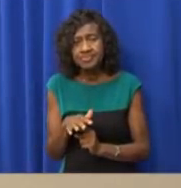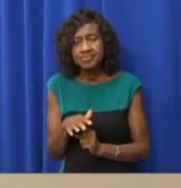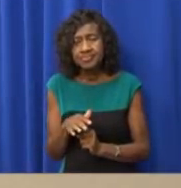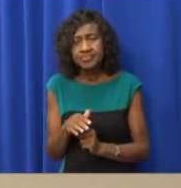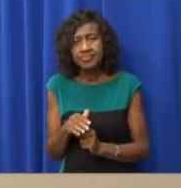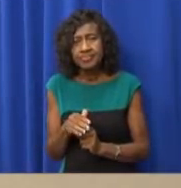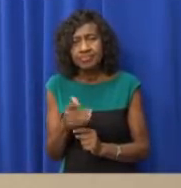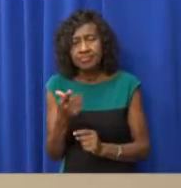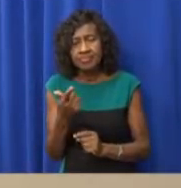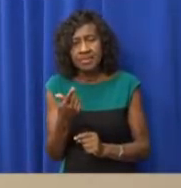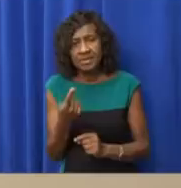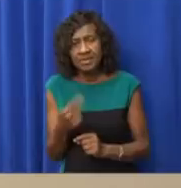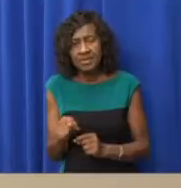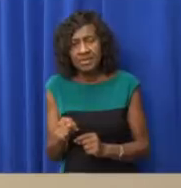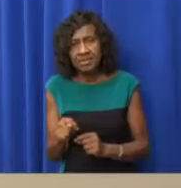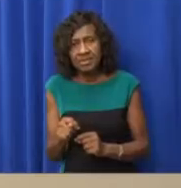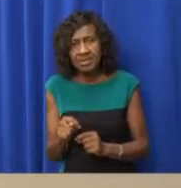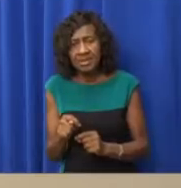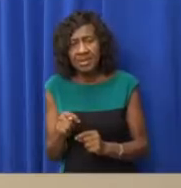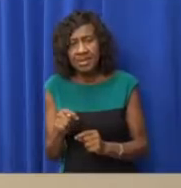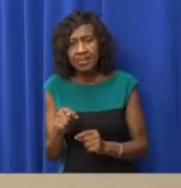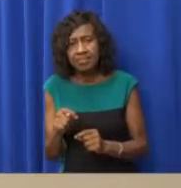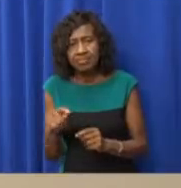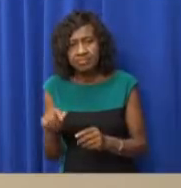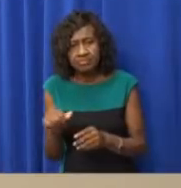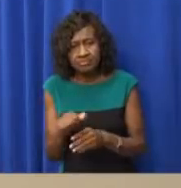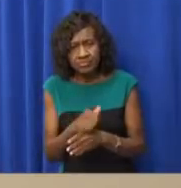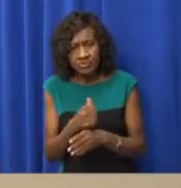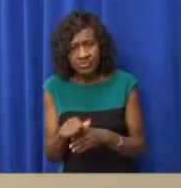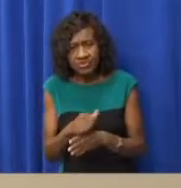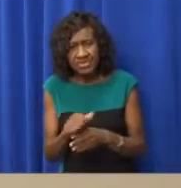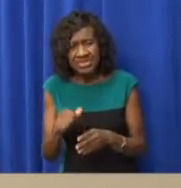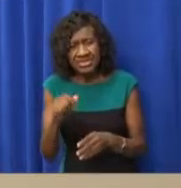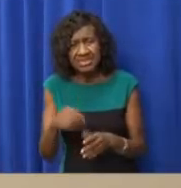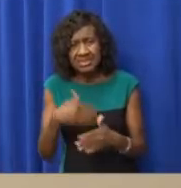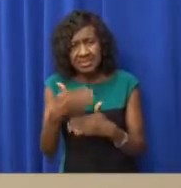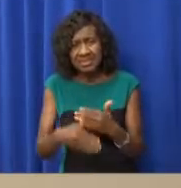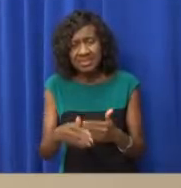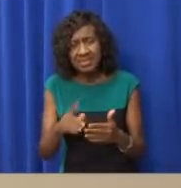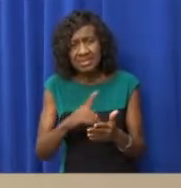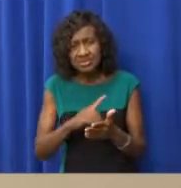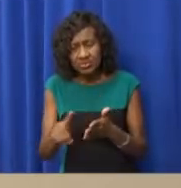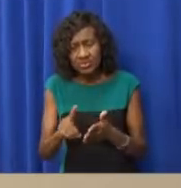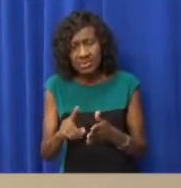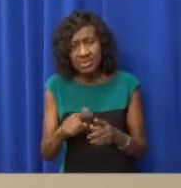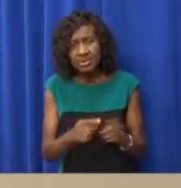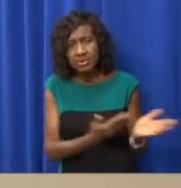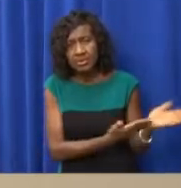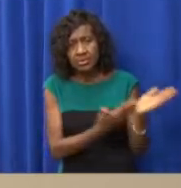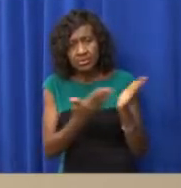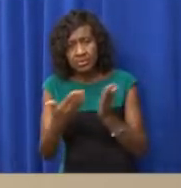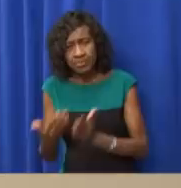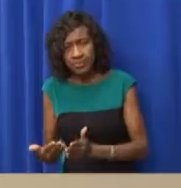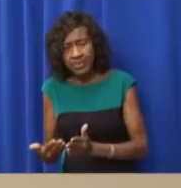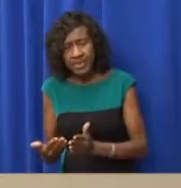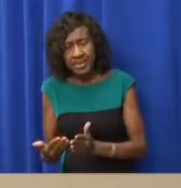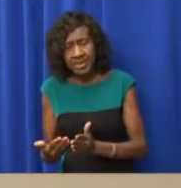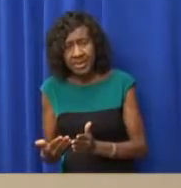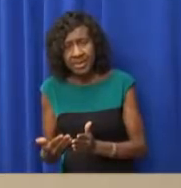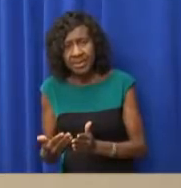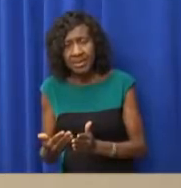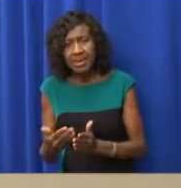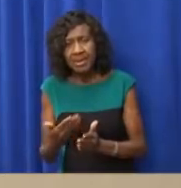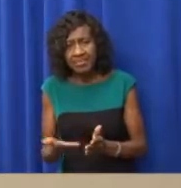the exercise next week will include bringing troops and equipment ashore, particularly onto a beach, to